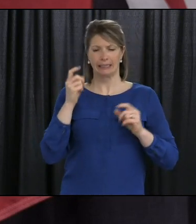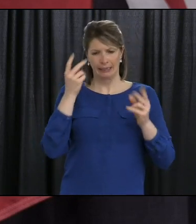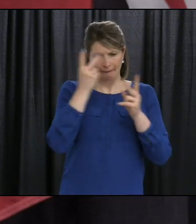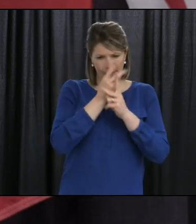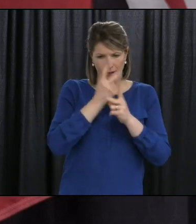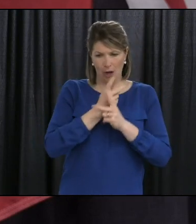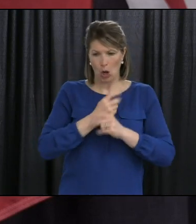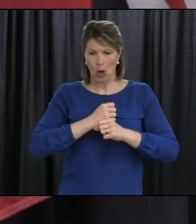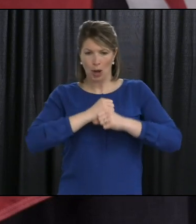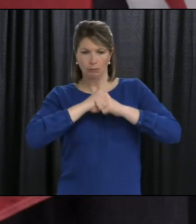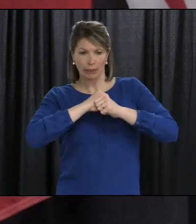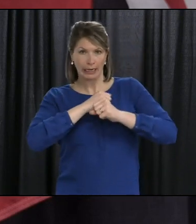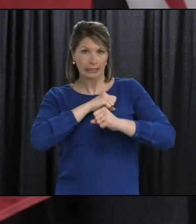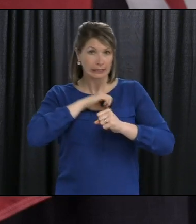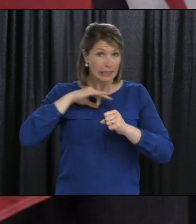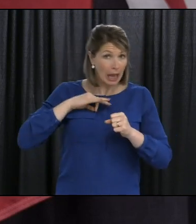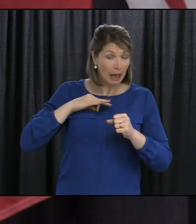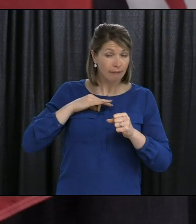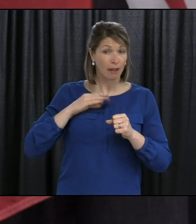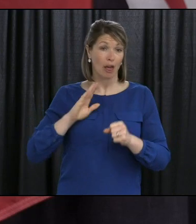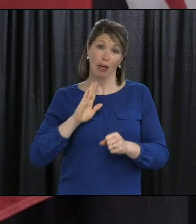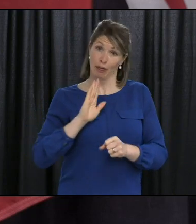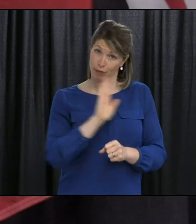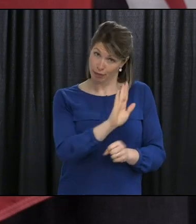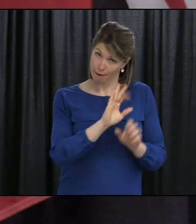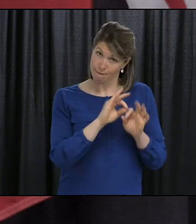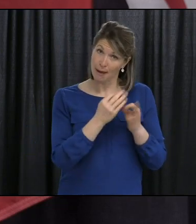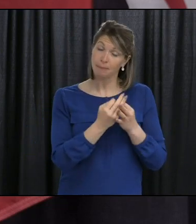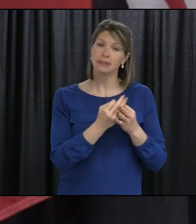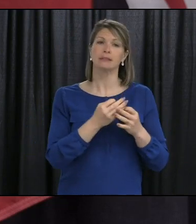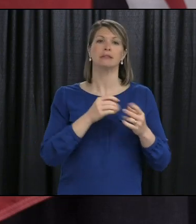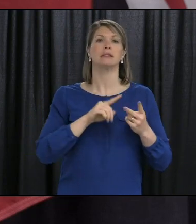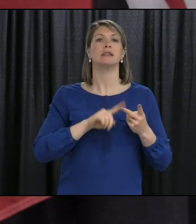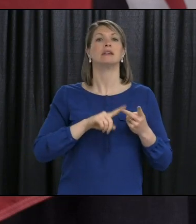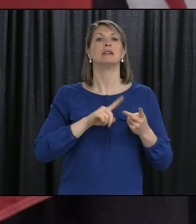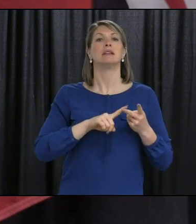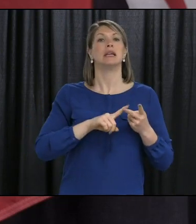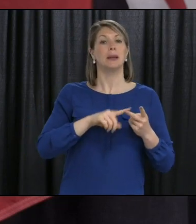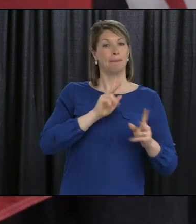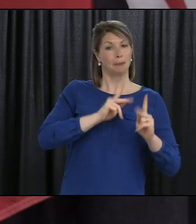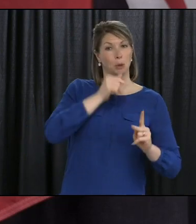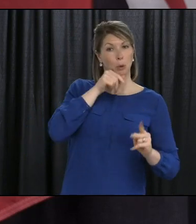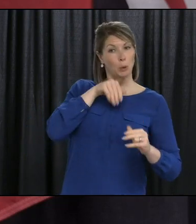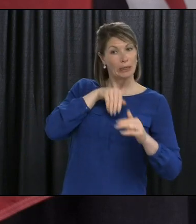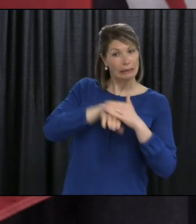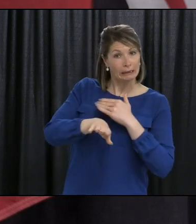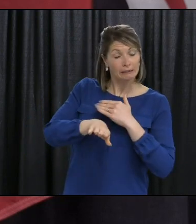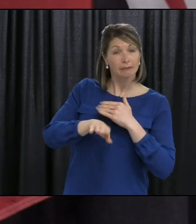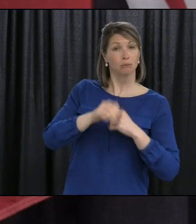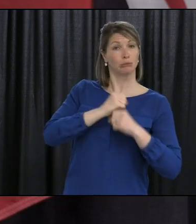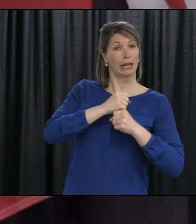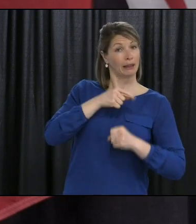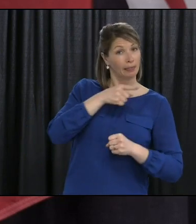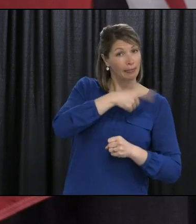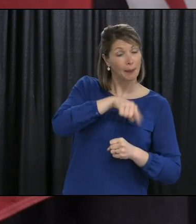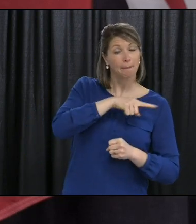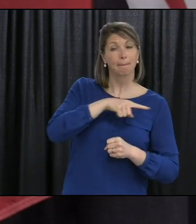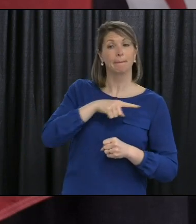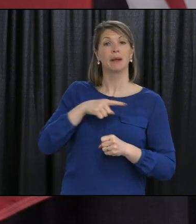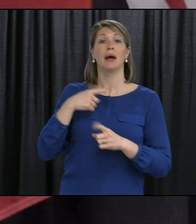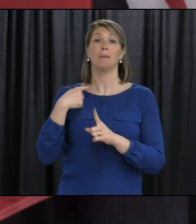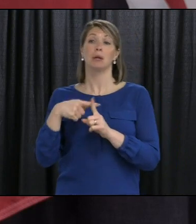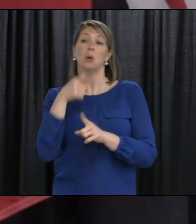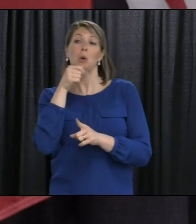protect staff, we protect those residents, and therefore we protect our population. As the minister said, difficult